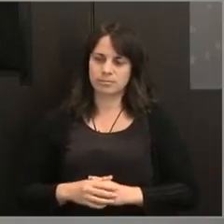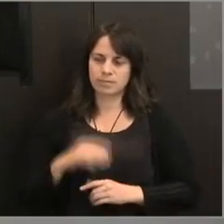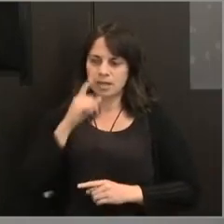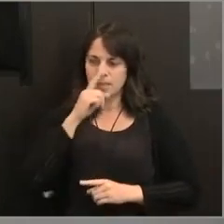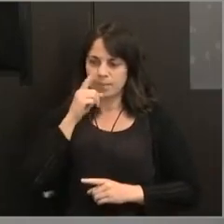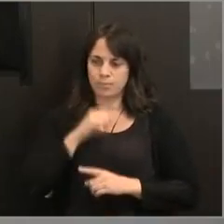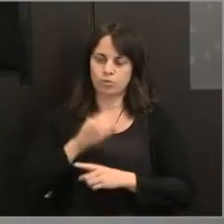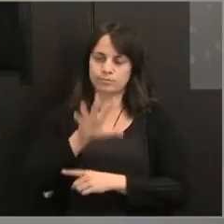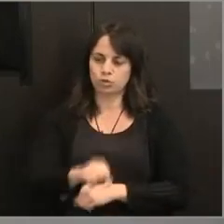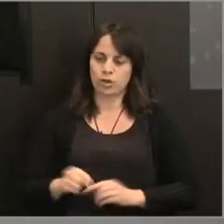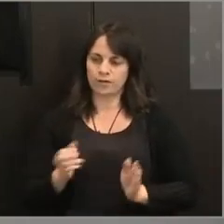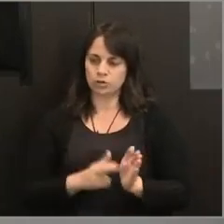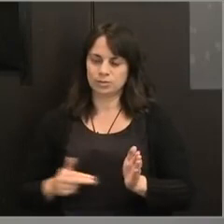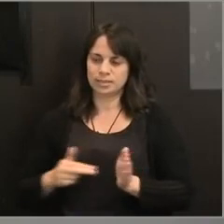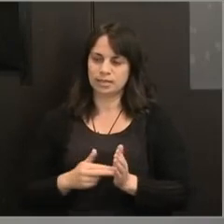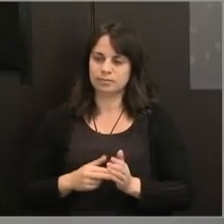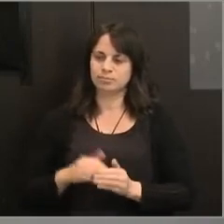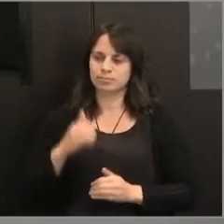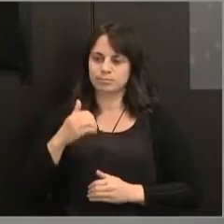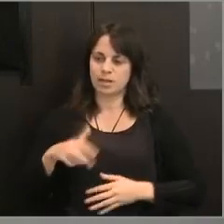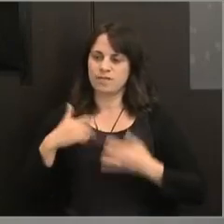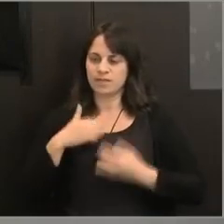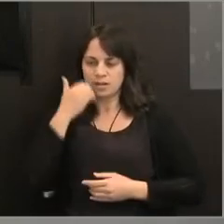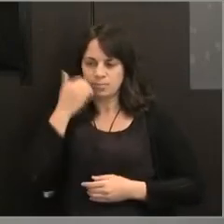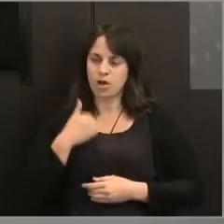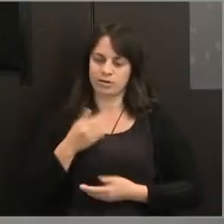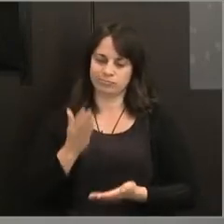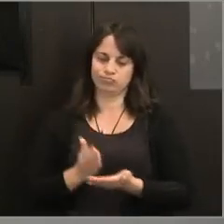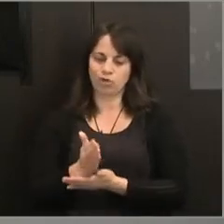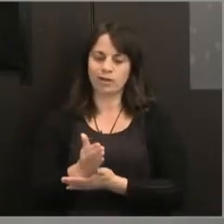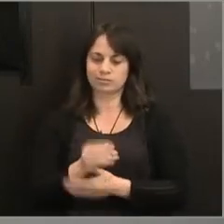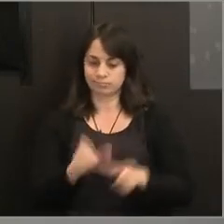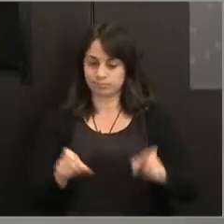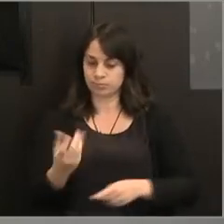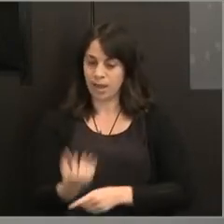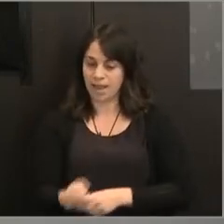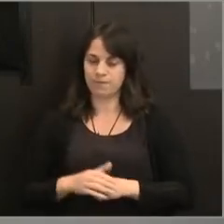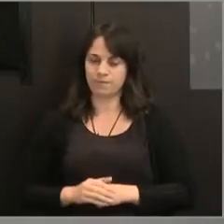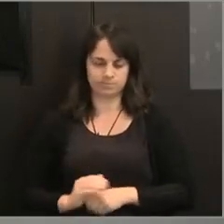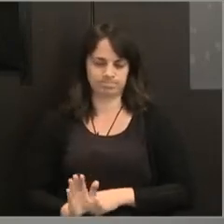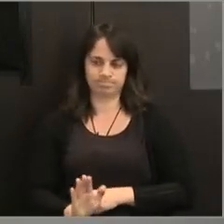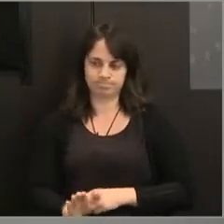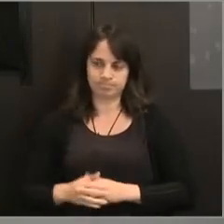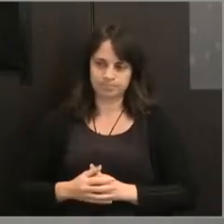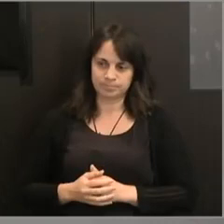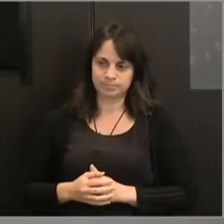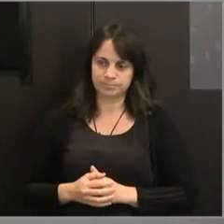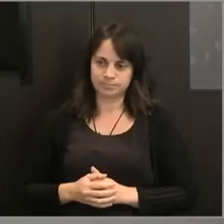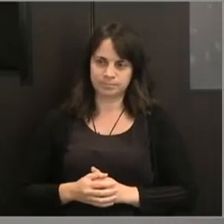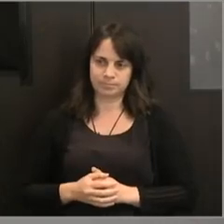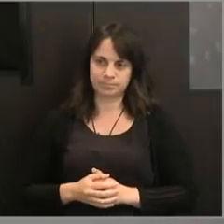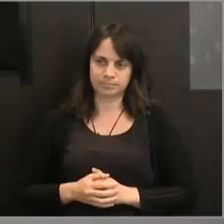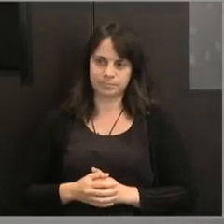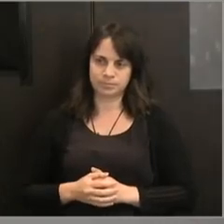And we felt that if there was a distinct statement of Indigenous human rights, it was